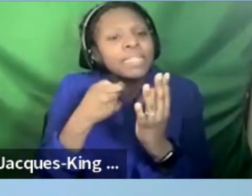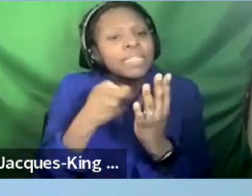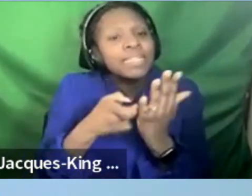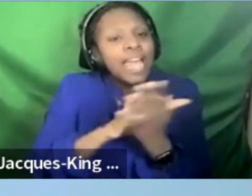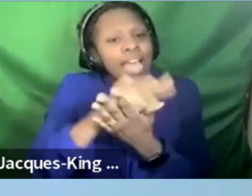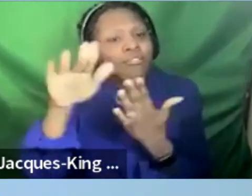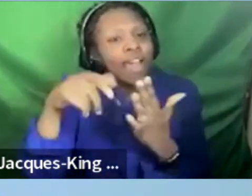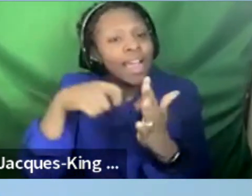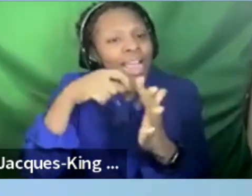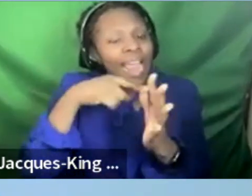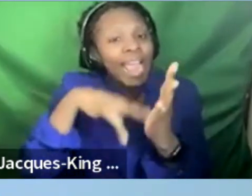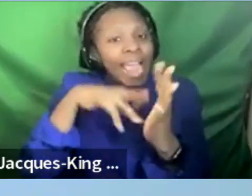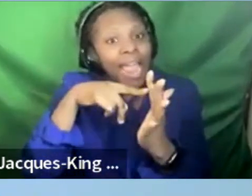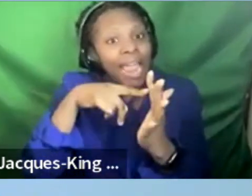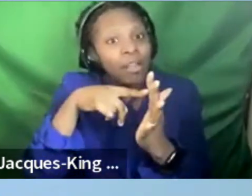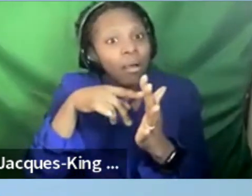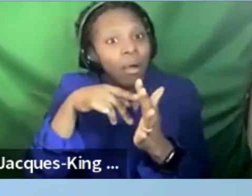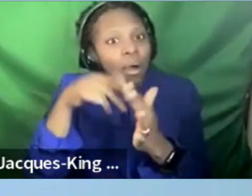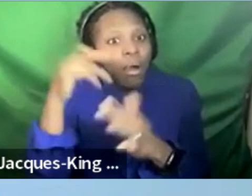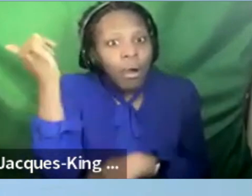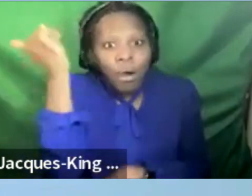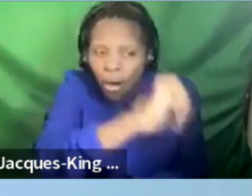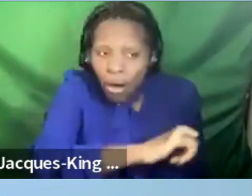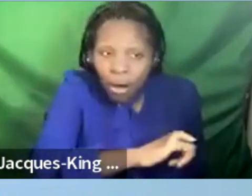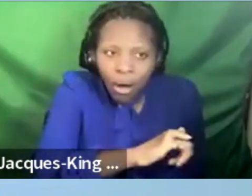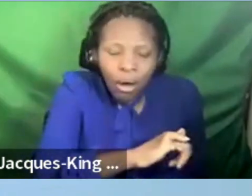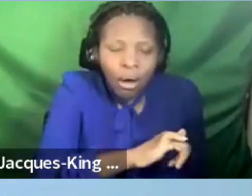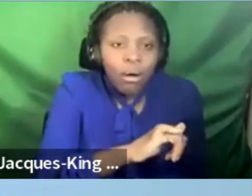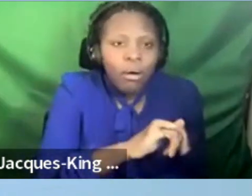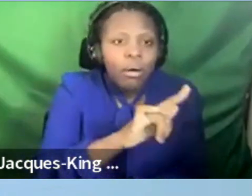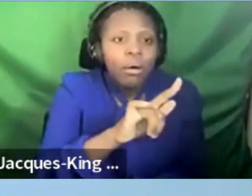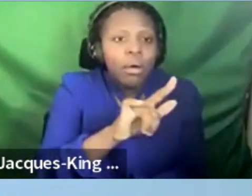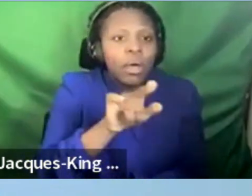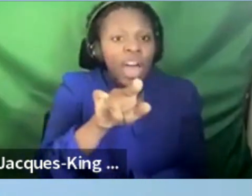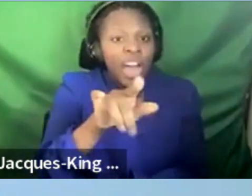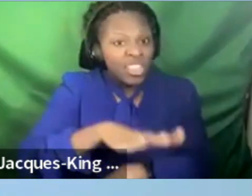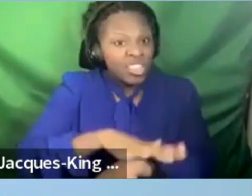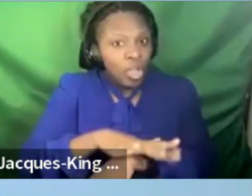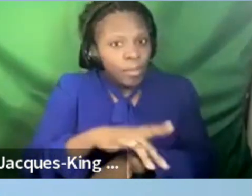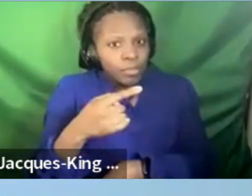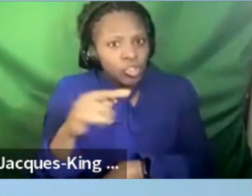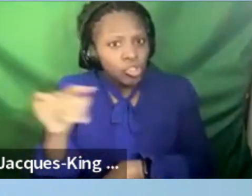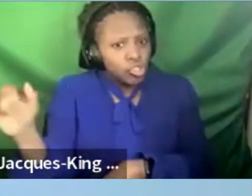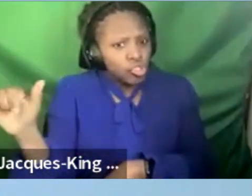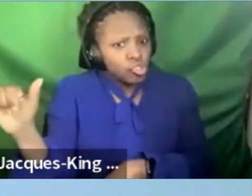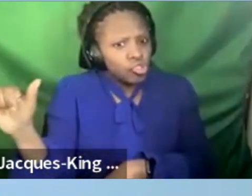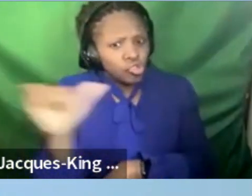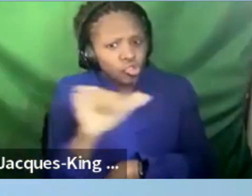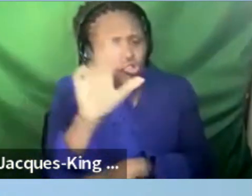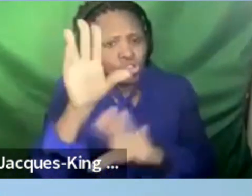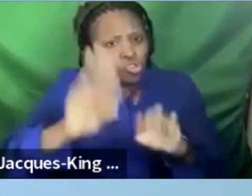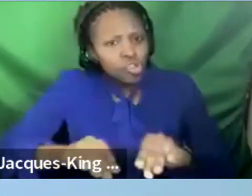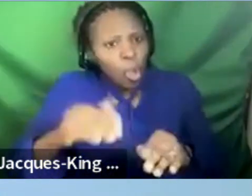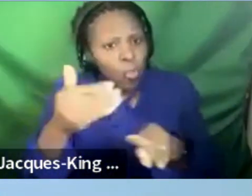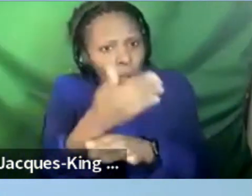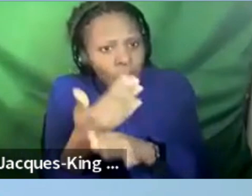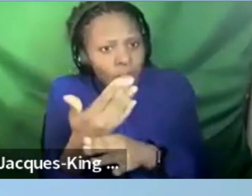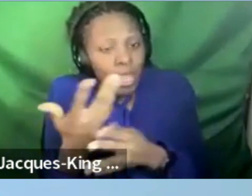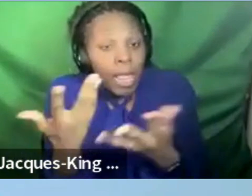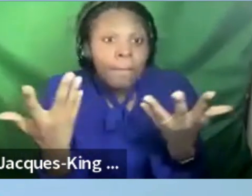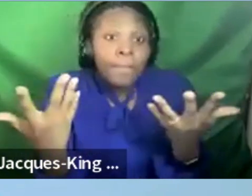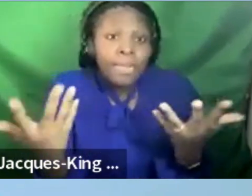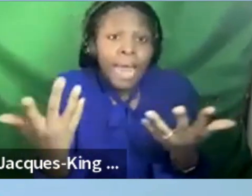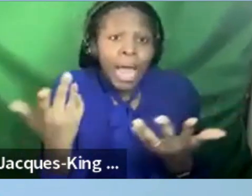and suddenly she's a genius. Whereas at the time, they were like, she should, you know, she should stop working, right? And now everybody's